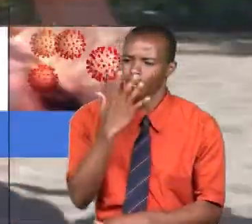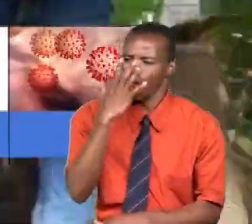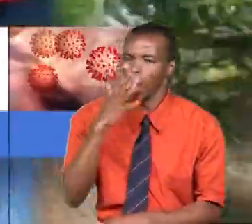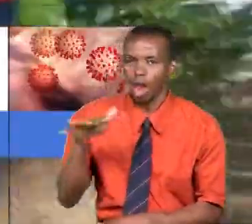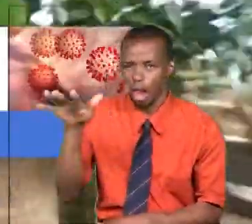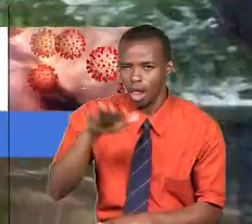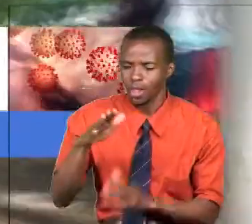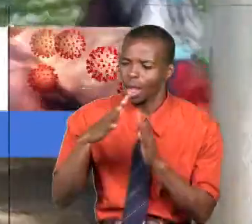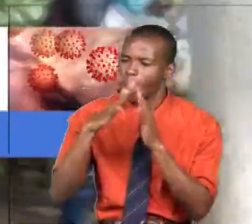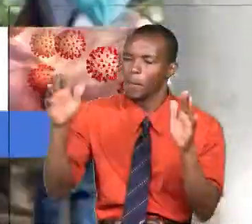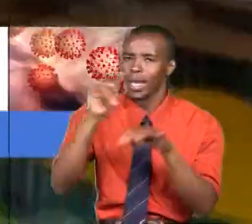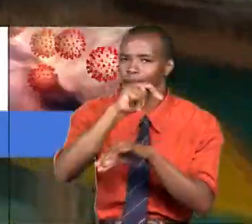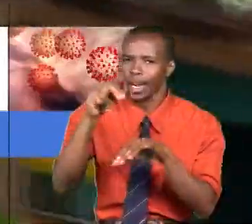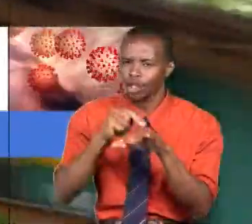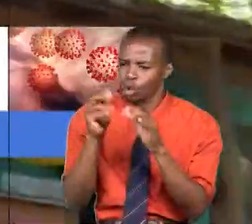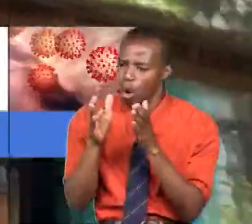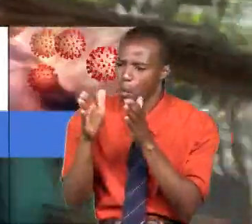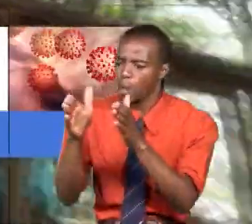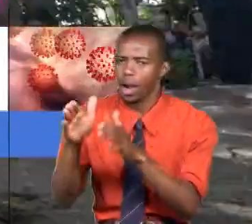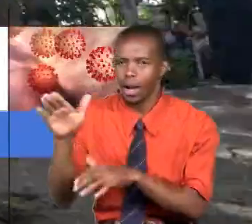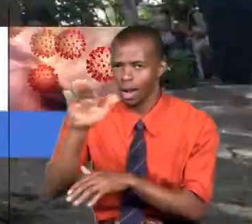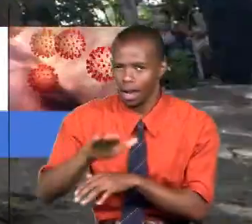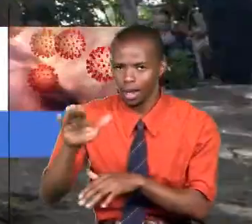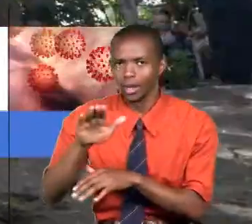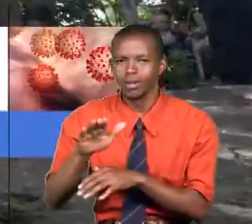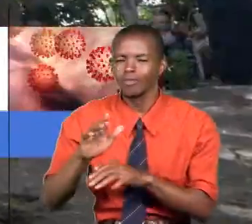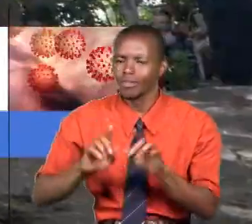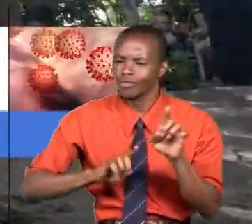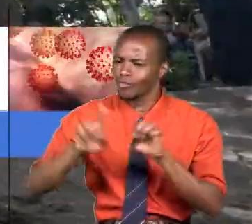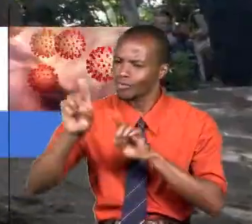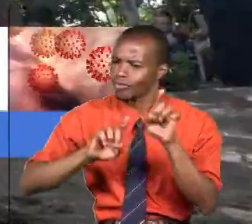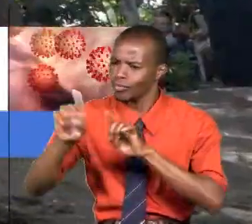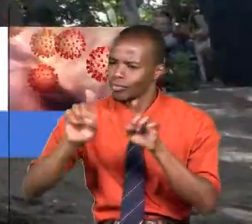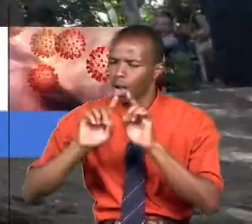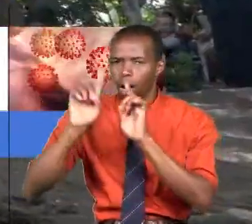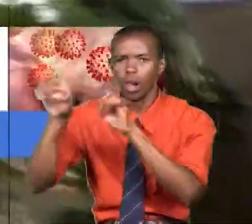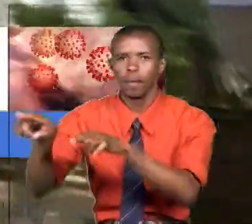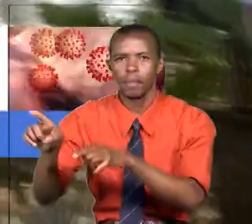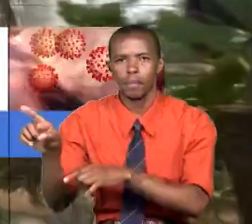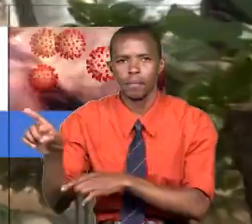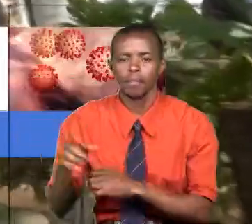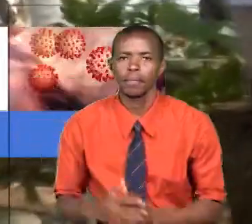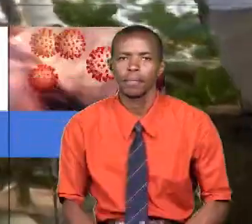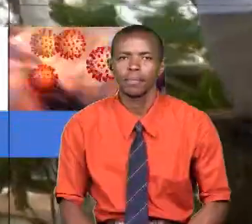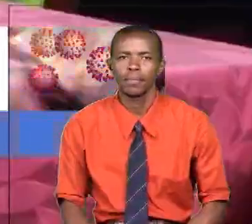It is the largest national park in Nicaragua, attracting countless visitors every year. Take a look.